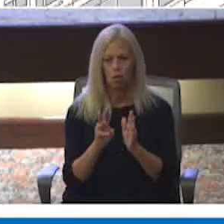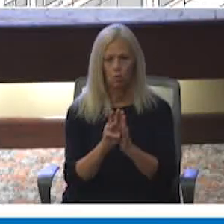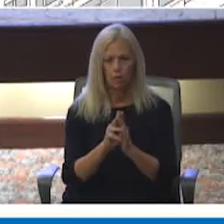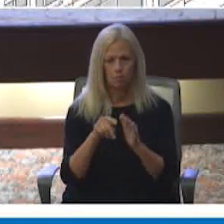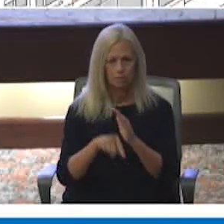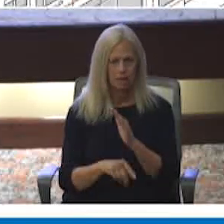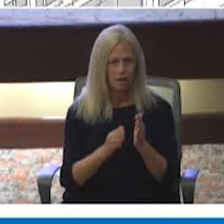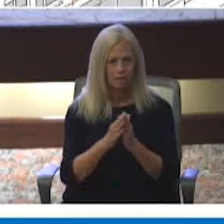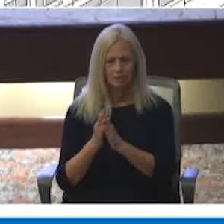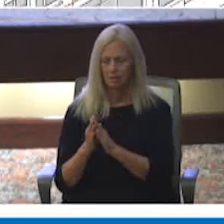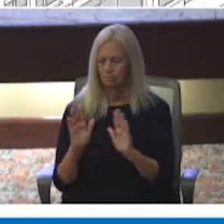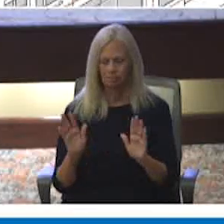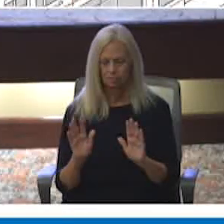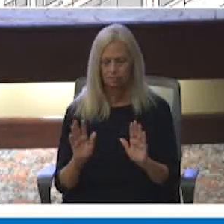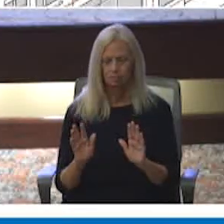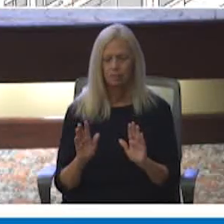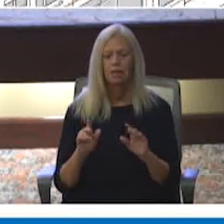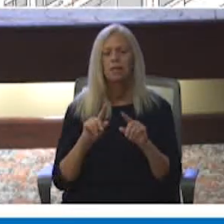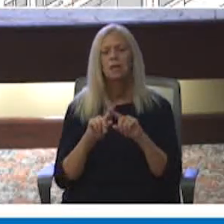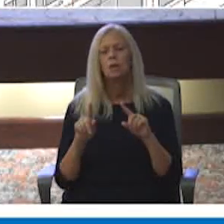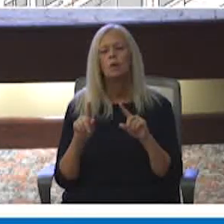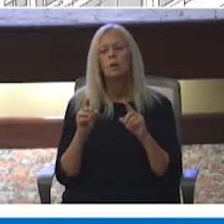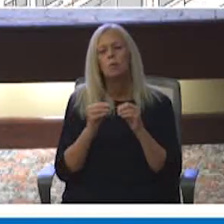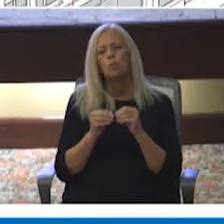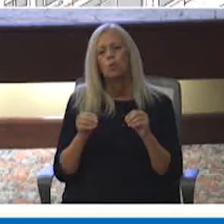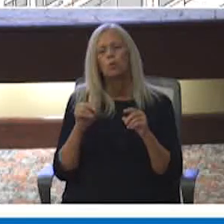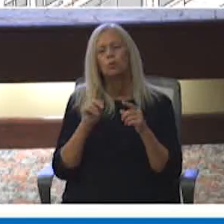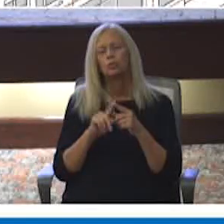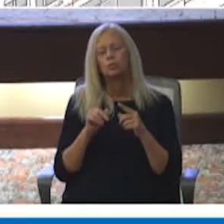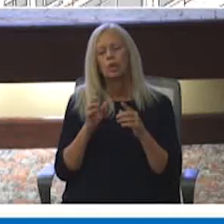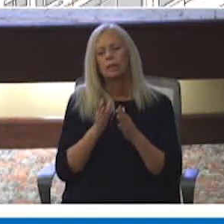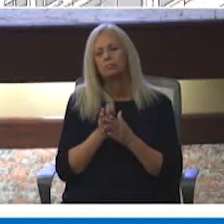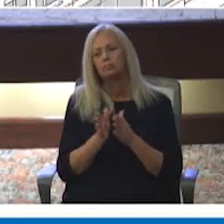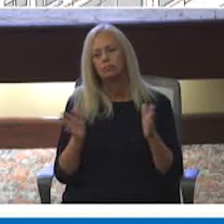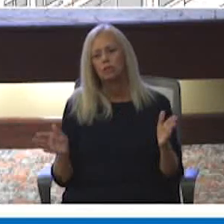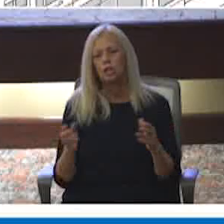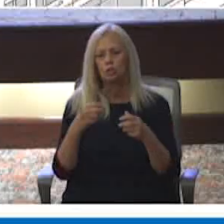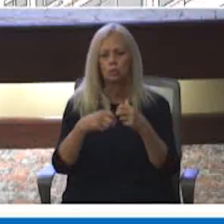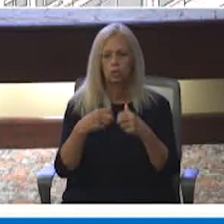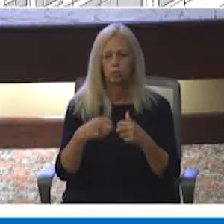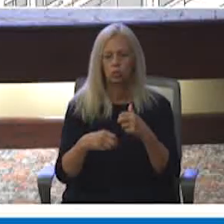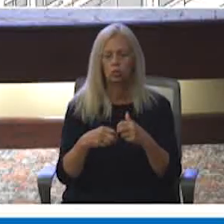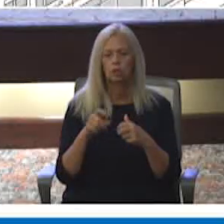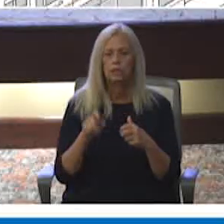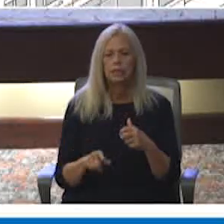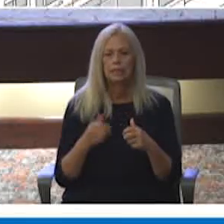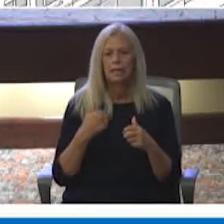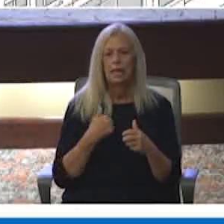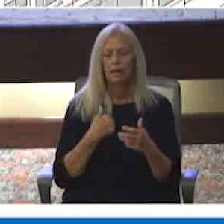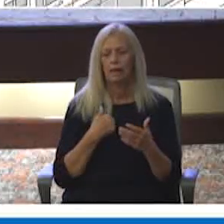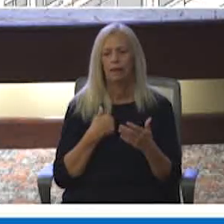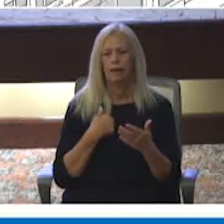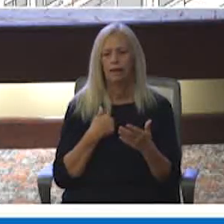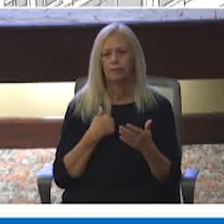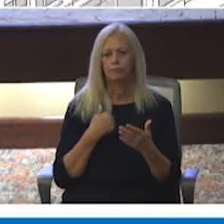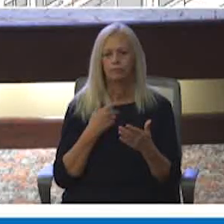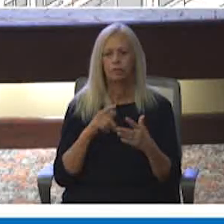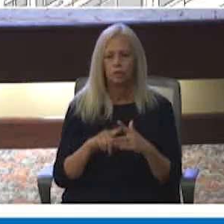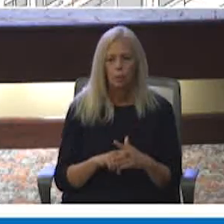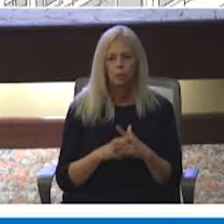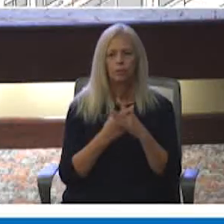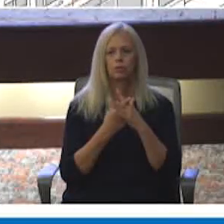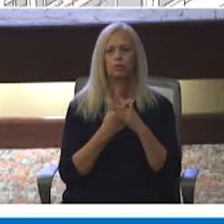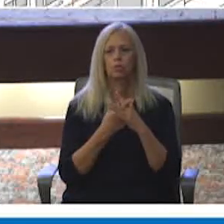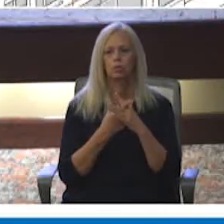of design standards. It's more to get at these general issues here. You know, you've got to have a front door that is accessed by that